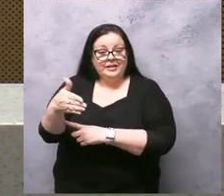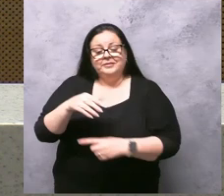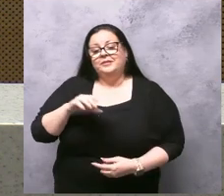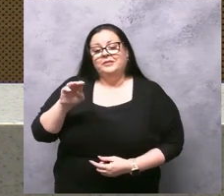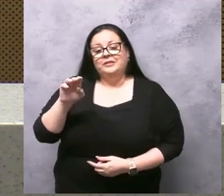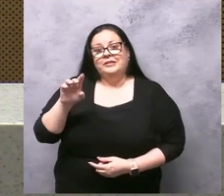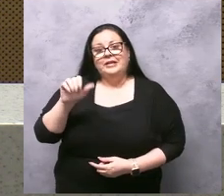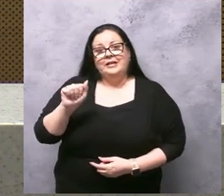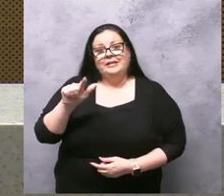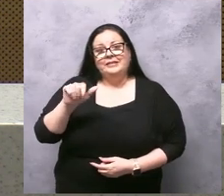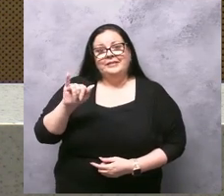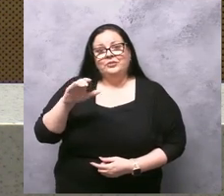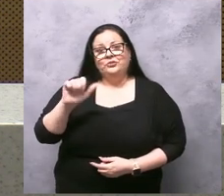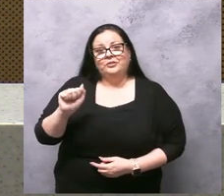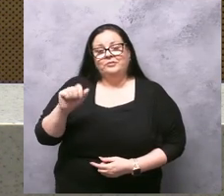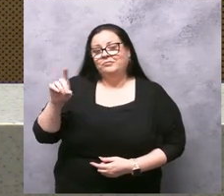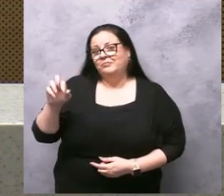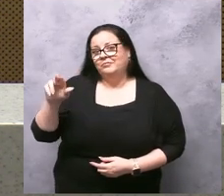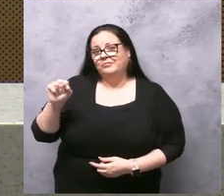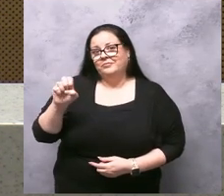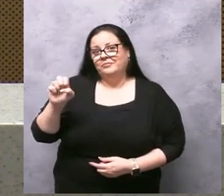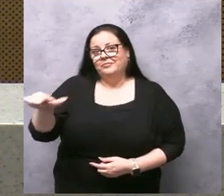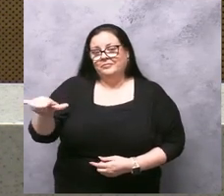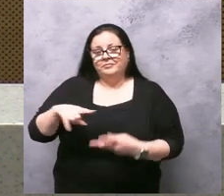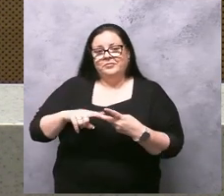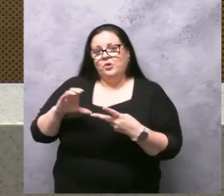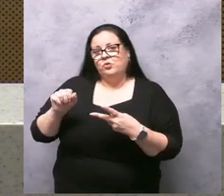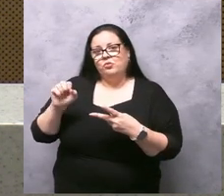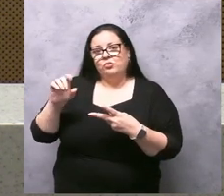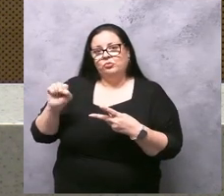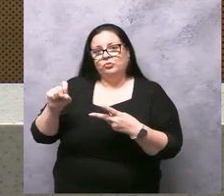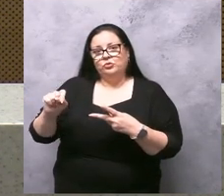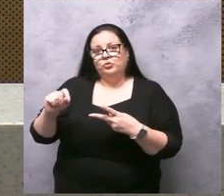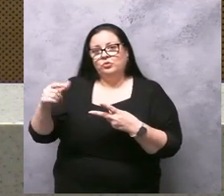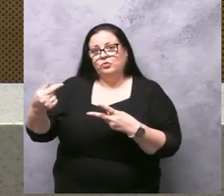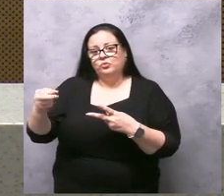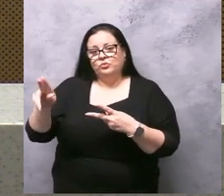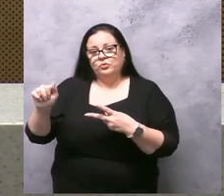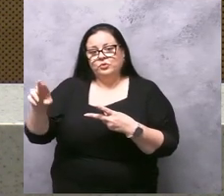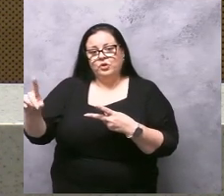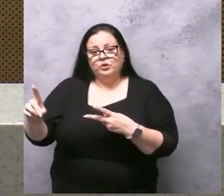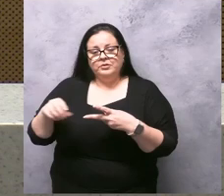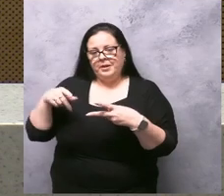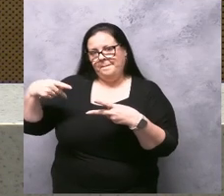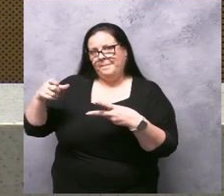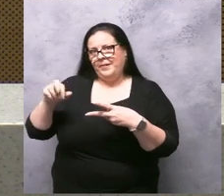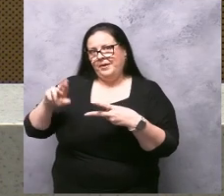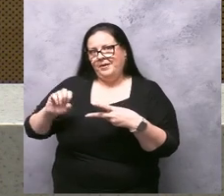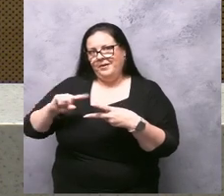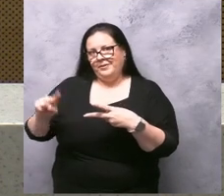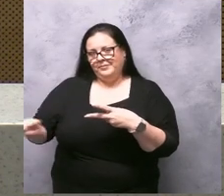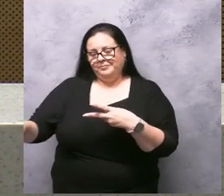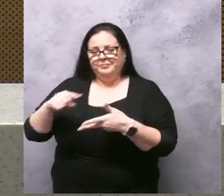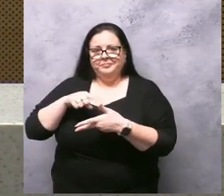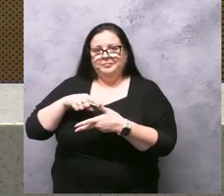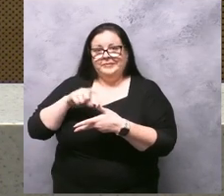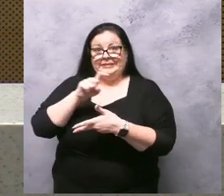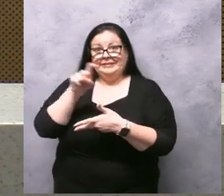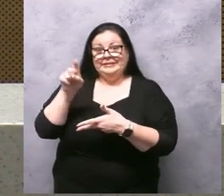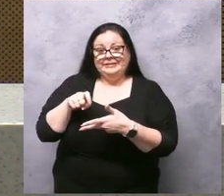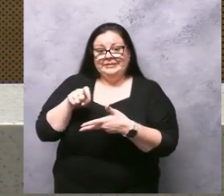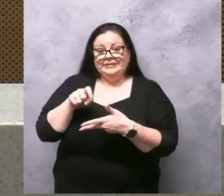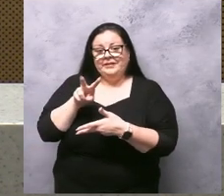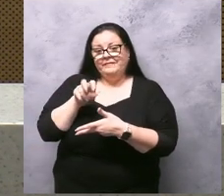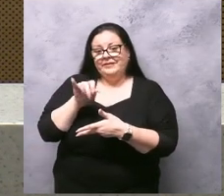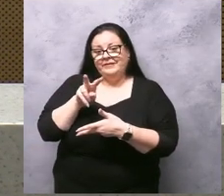Alicia Dorsey. The U.S. Coast Guard is Cadet Tech Sergeant Yul Perez. Carrying the Texas flag is Cadet Staff Sergeant